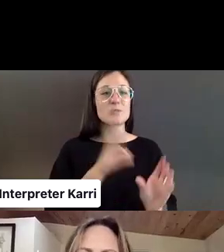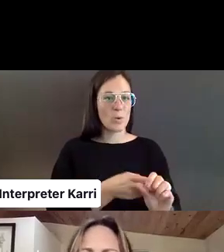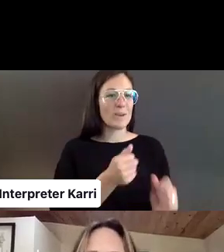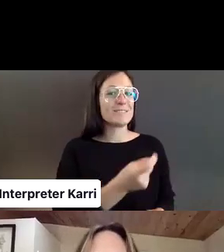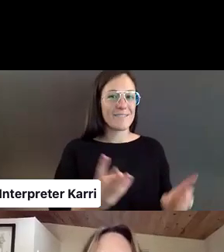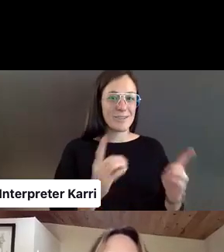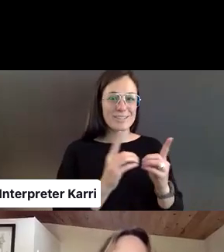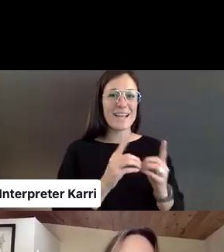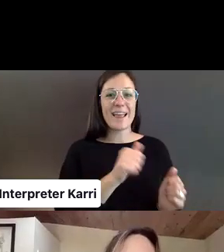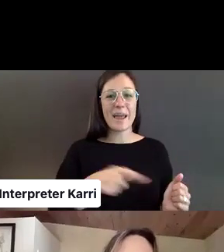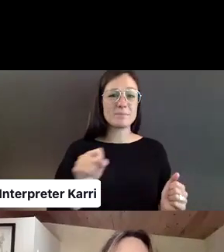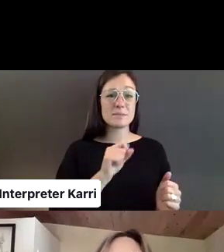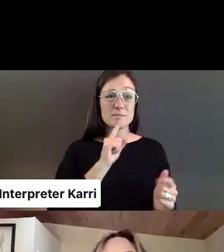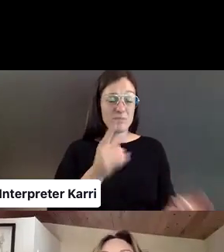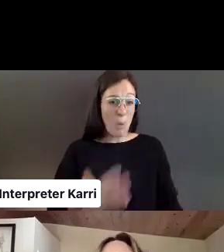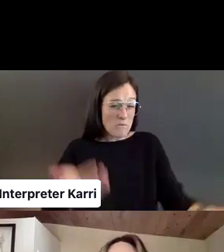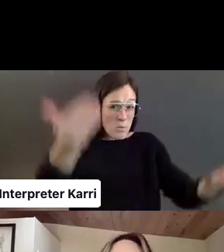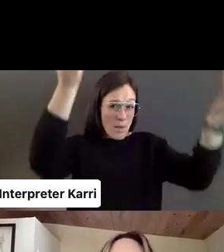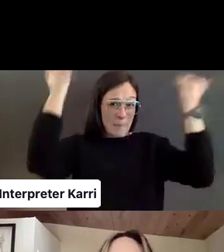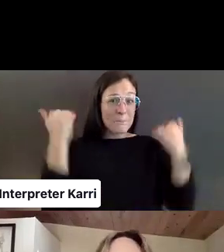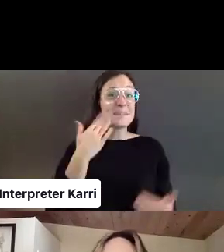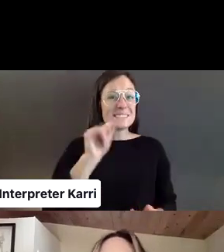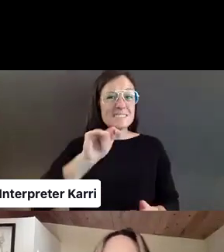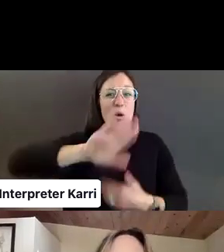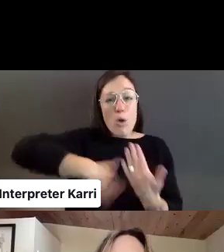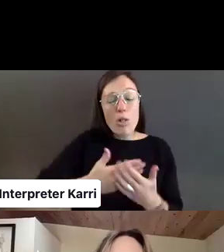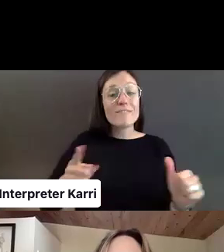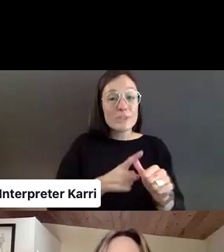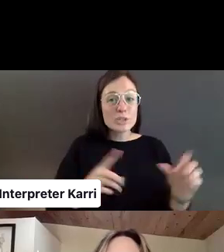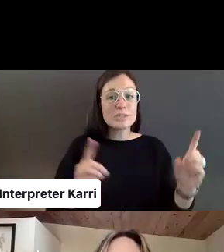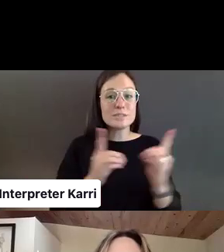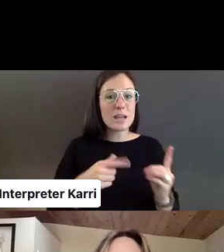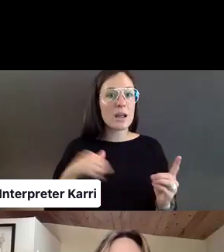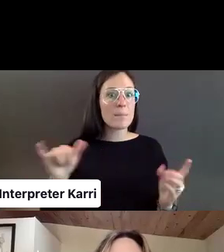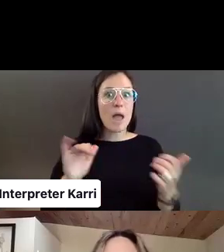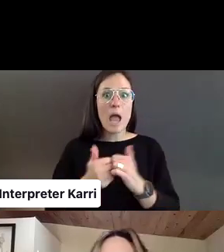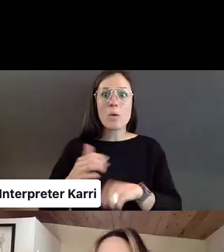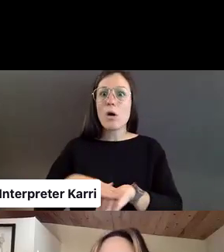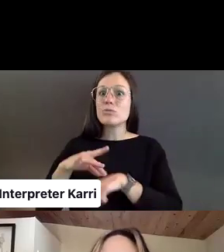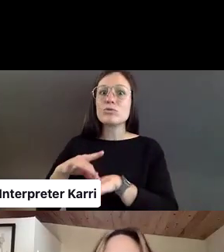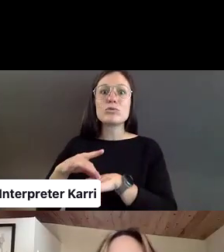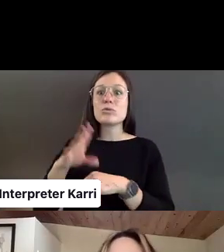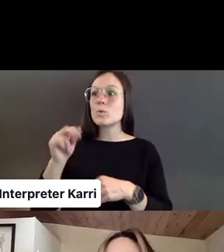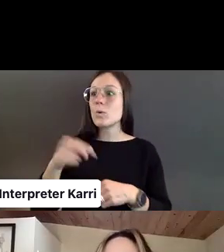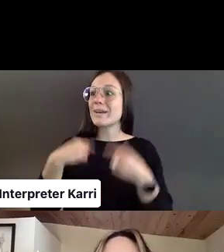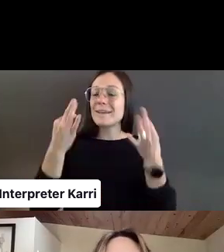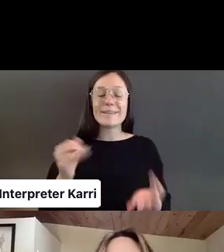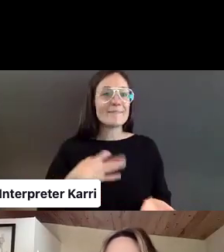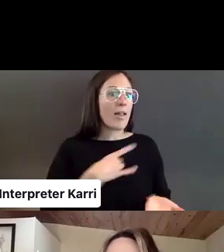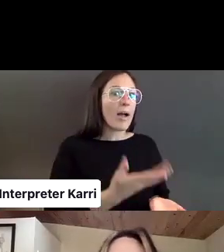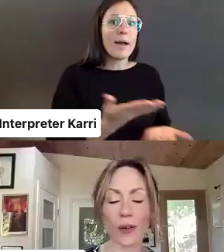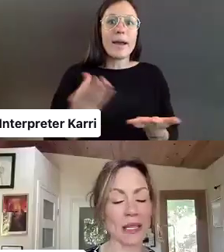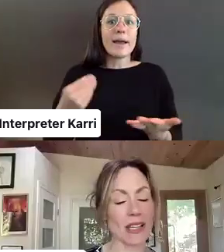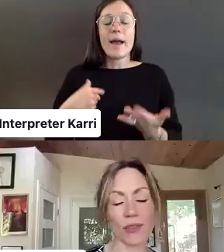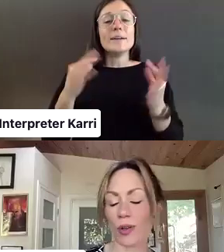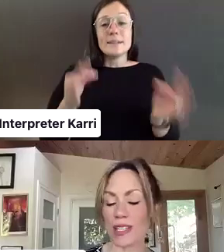apps and it was so overwhelming to me because it's all first dates. And I was like, how on earth do I decide if I like somebody? And I